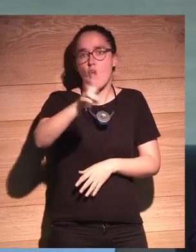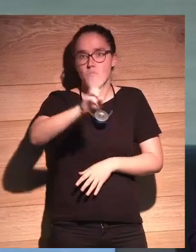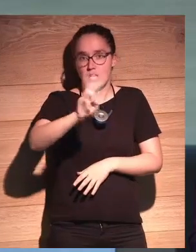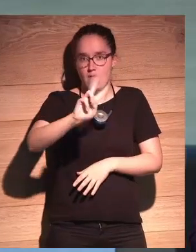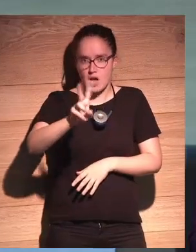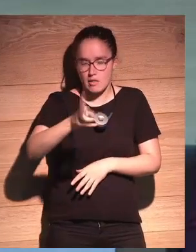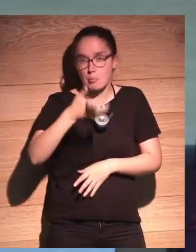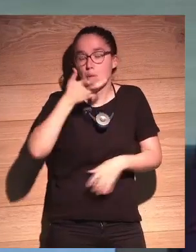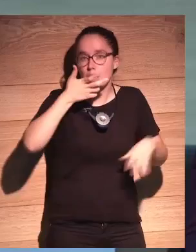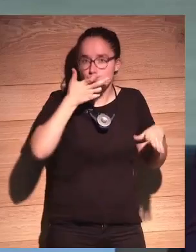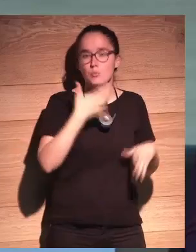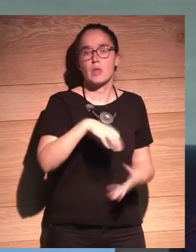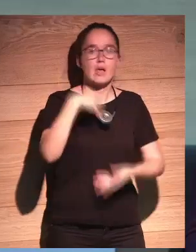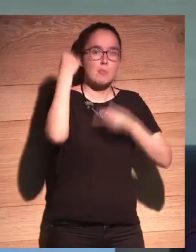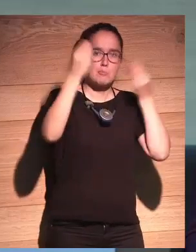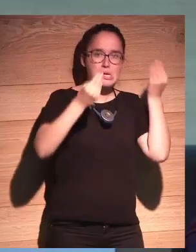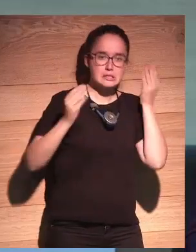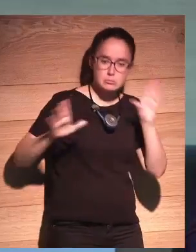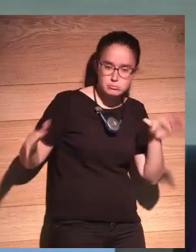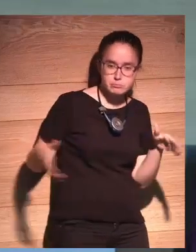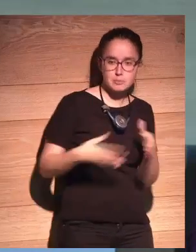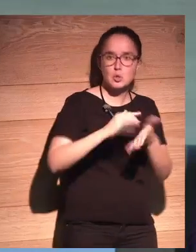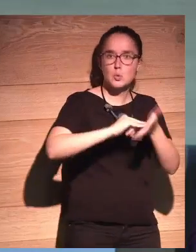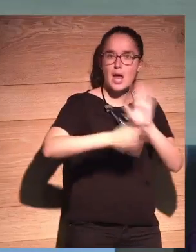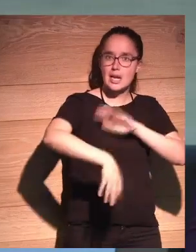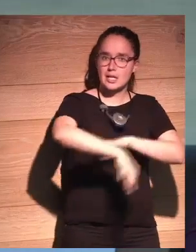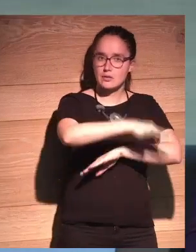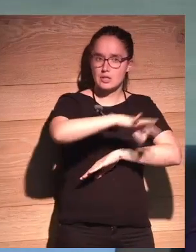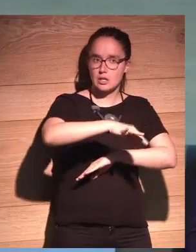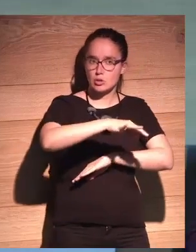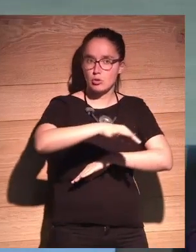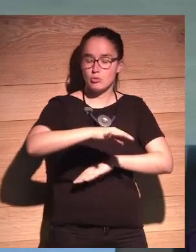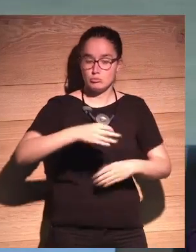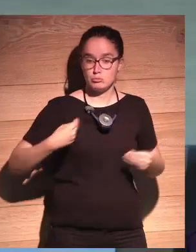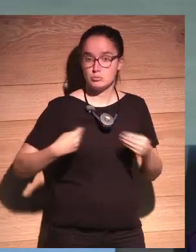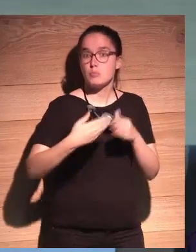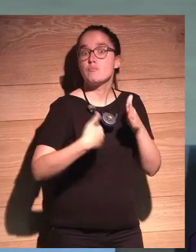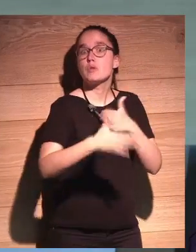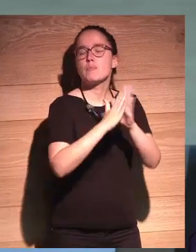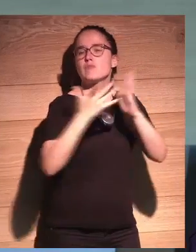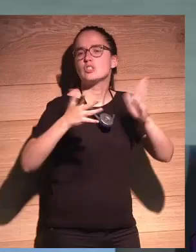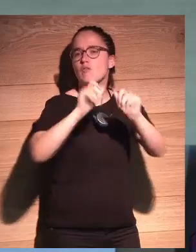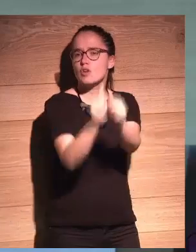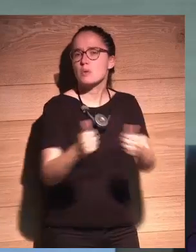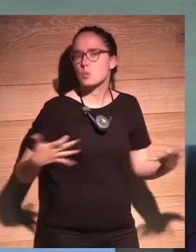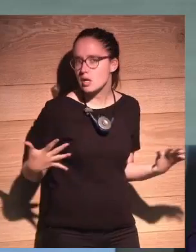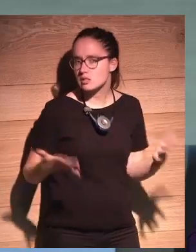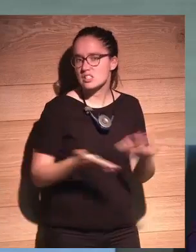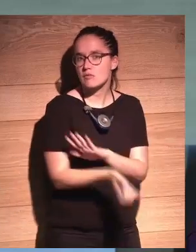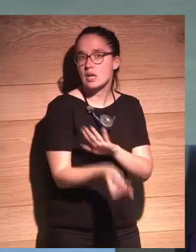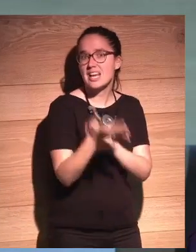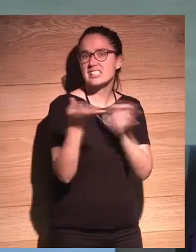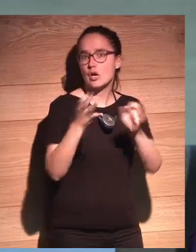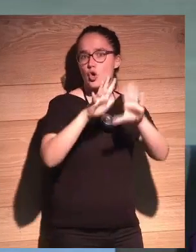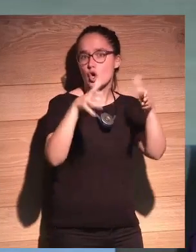of a neighbor, of a specific neighborhood that is knowledgeable and has read a lot, etc. How can that